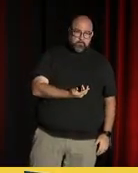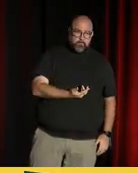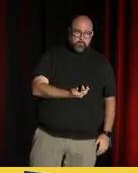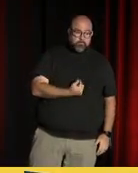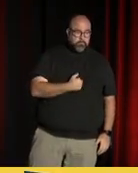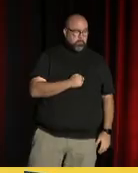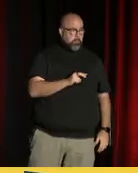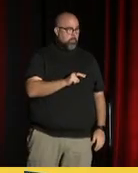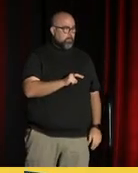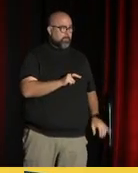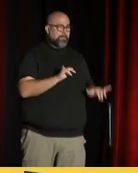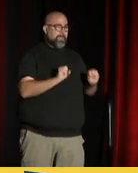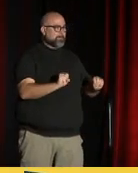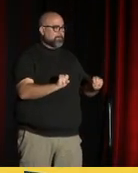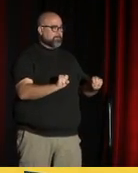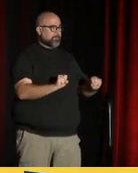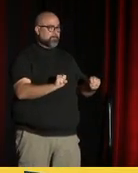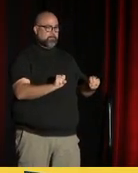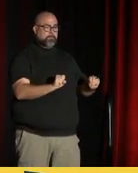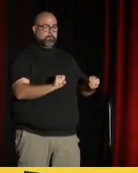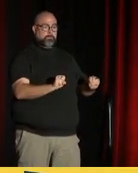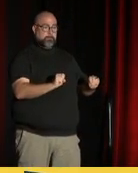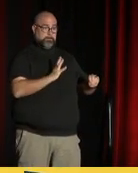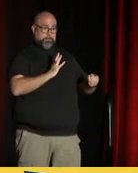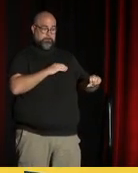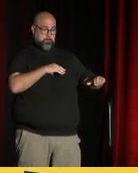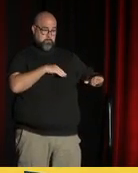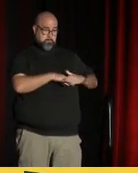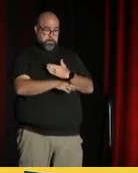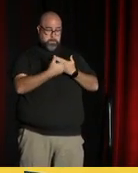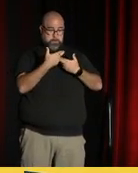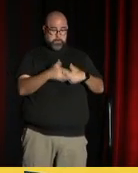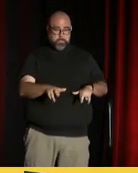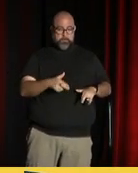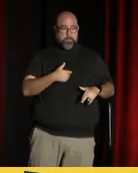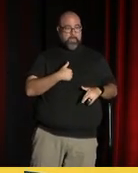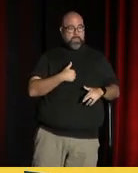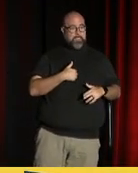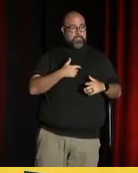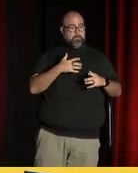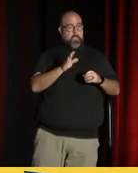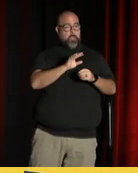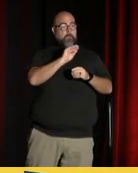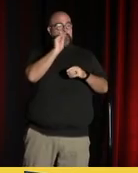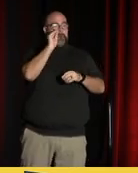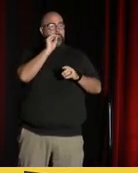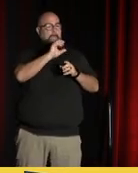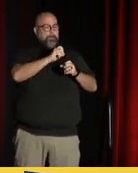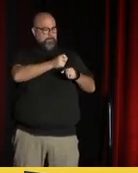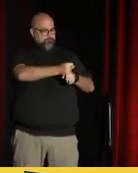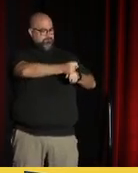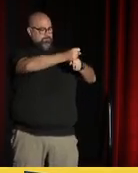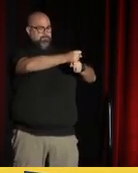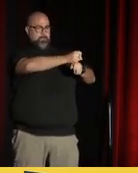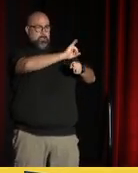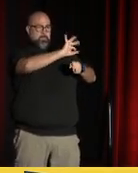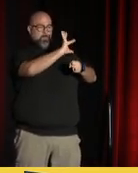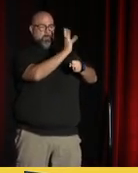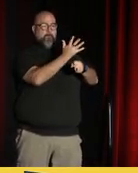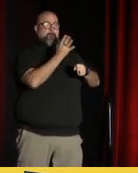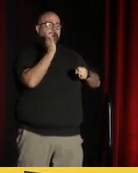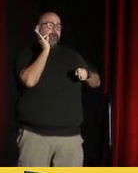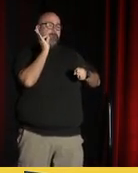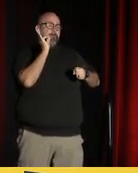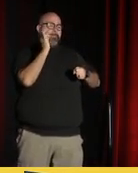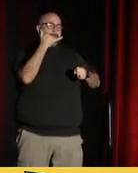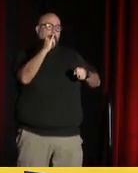And I went, "Yes." And I walked in the room, and I had this big bouquet of yellow feather